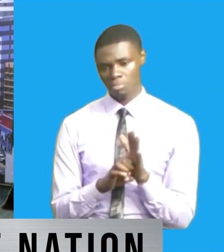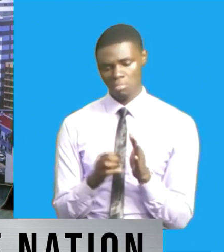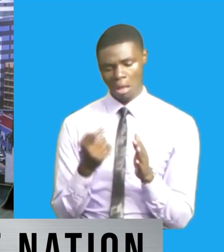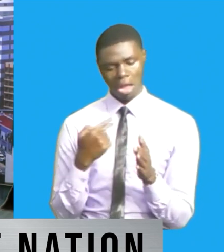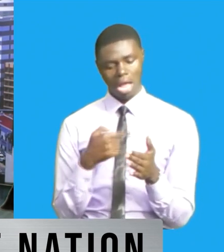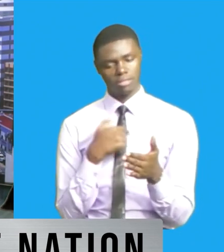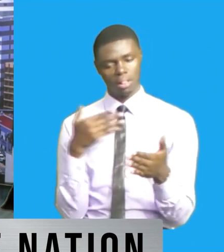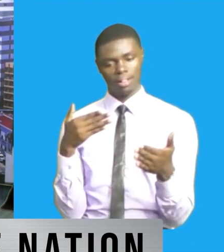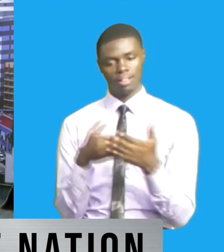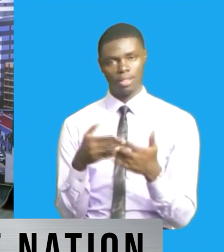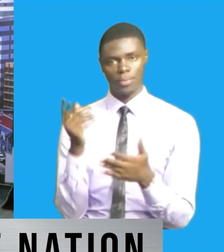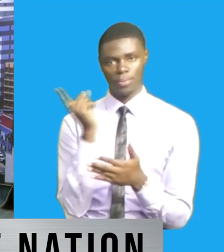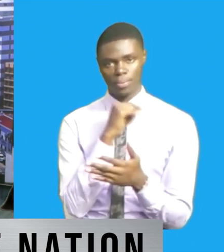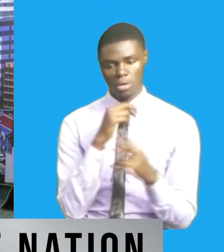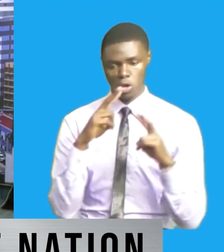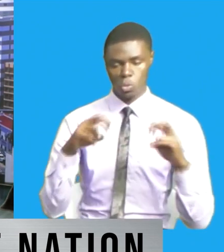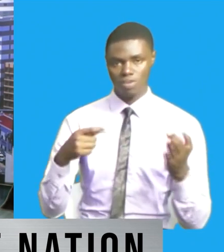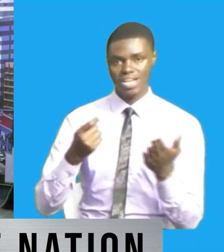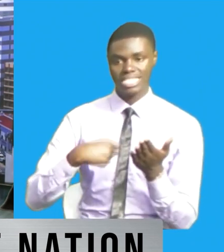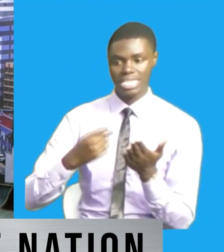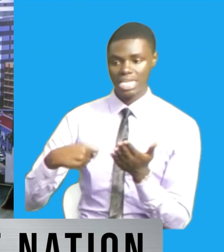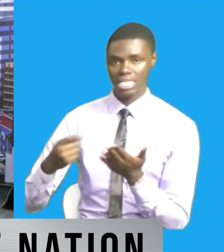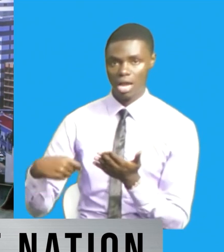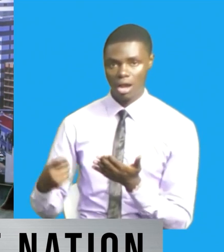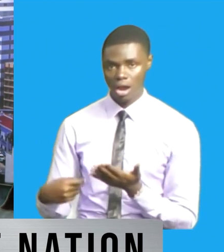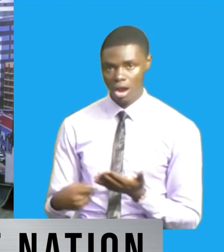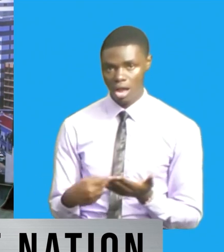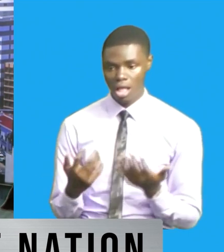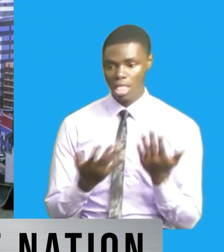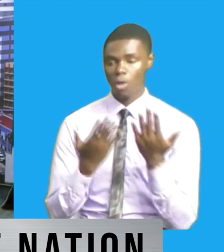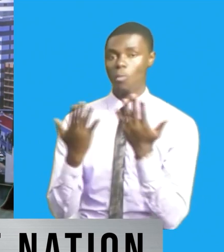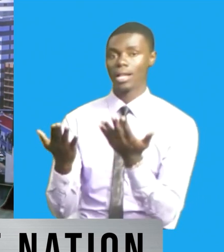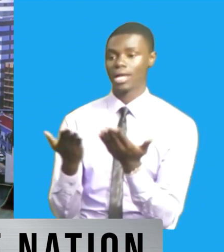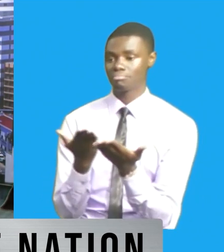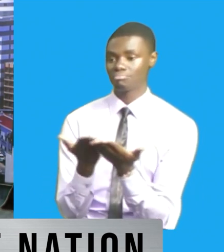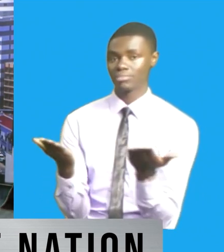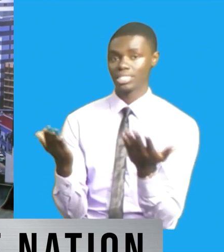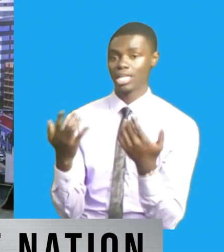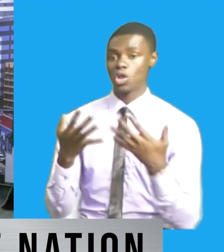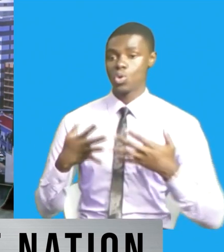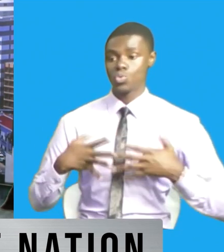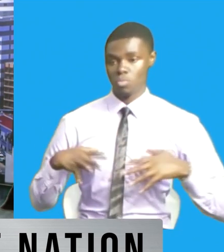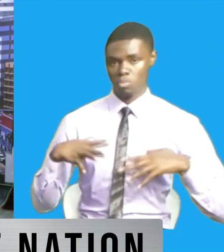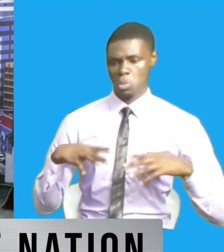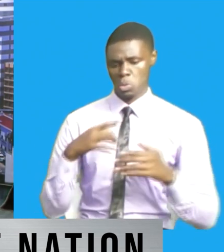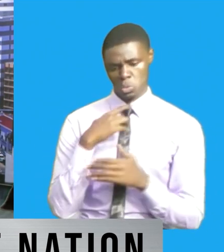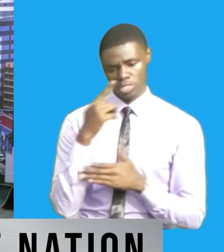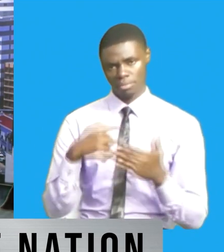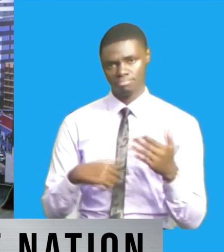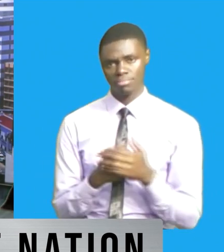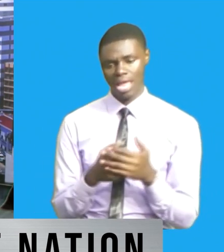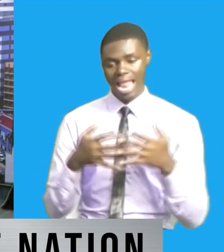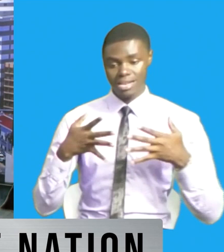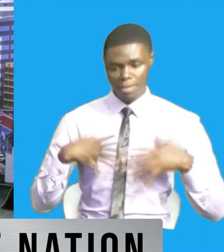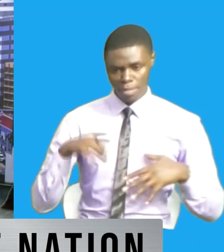tumezuiliwa kuenda kutafuta signatures za kupeleka hii mambo kwa wananchi. We are saying that it is the